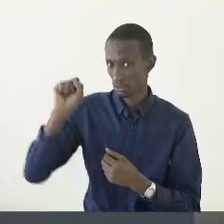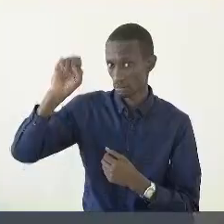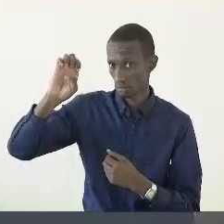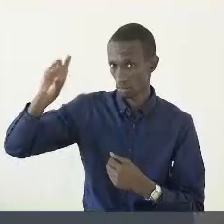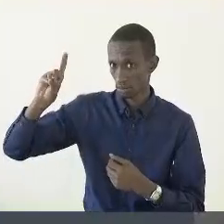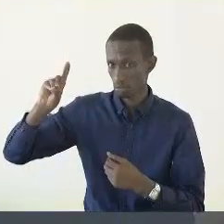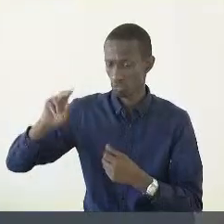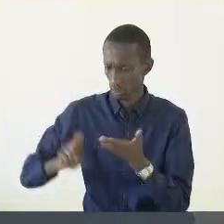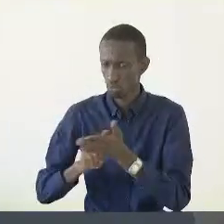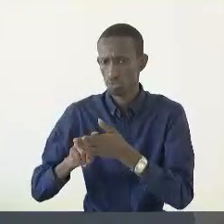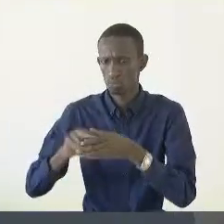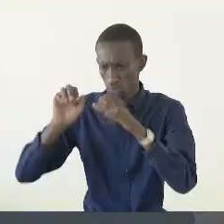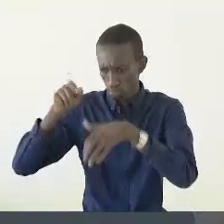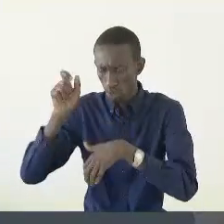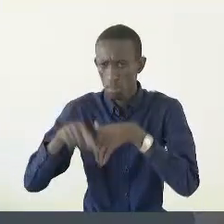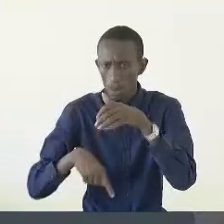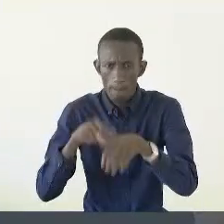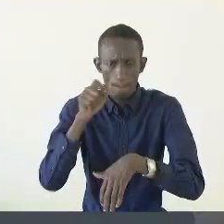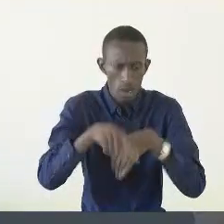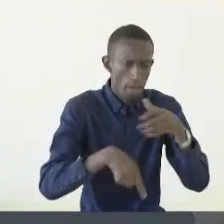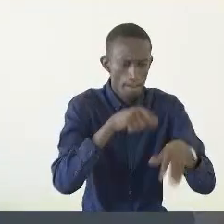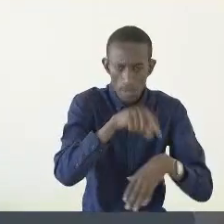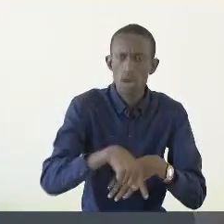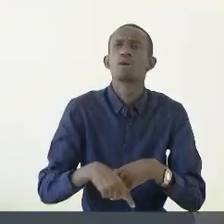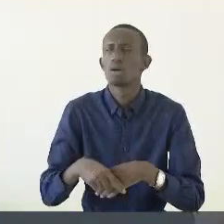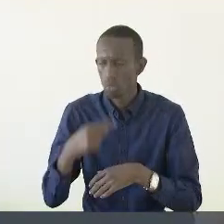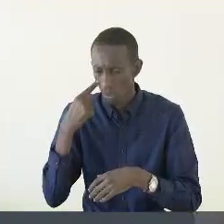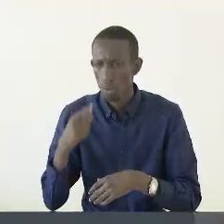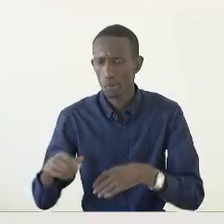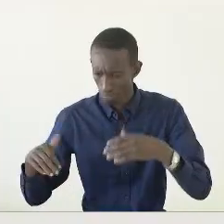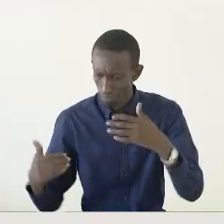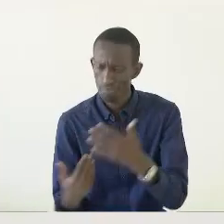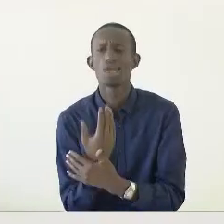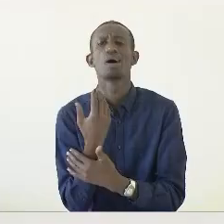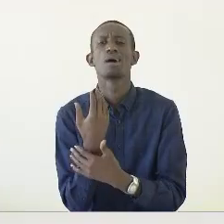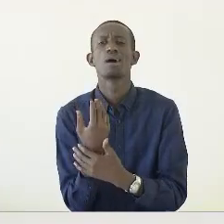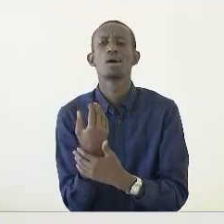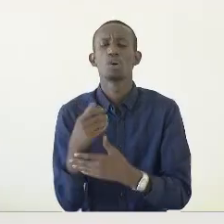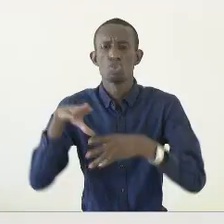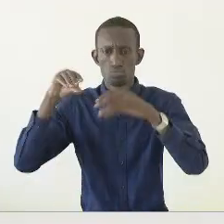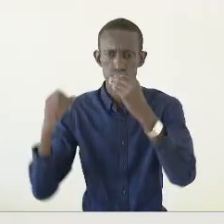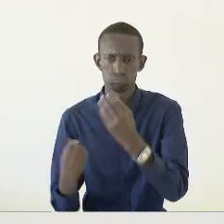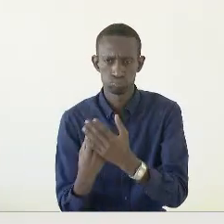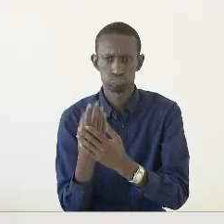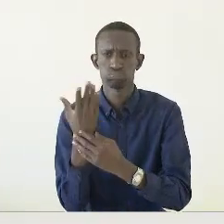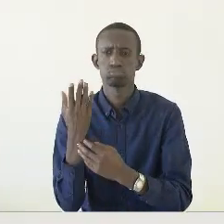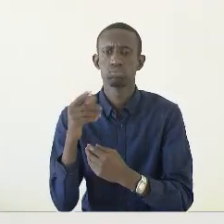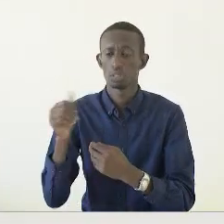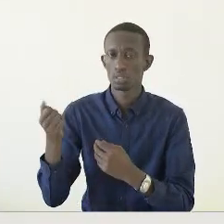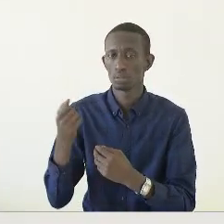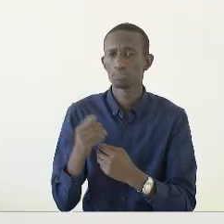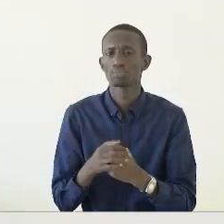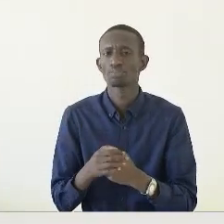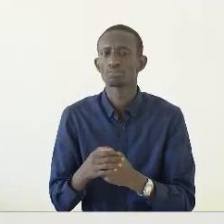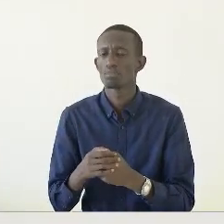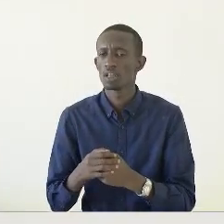and get new plants. That is cross-pollination. Then we have what we call